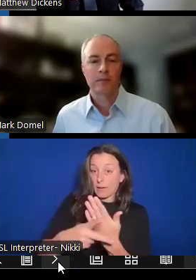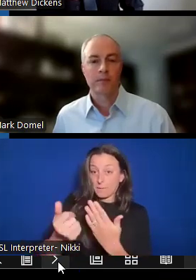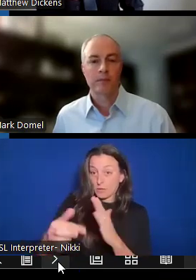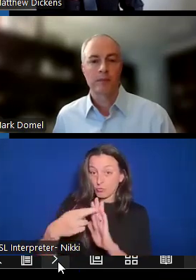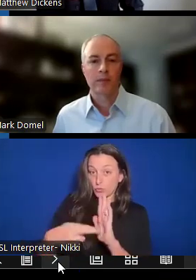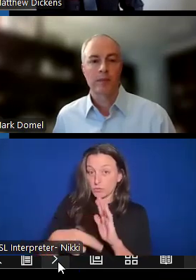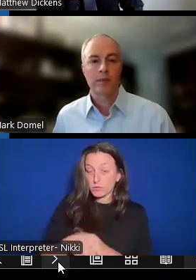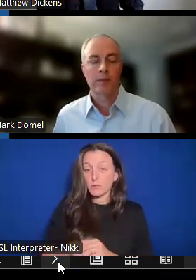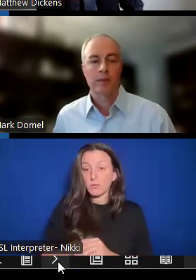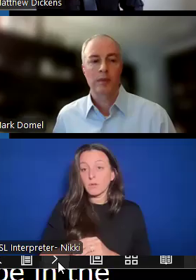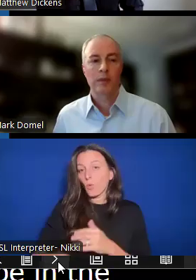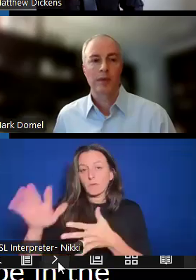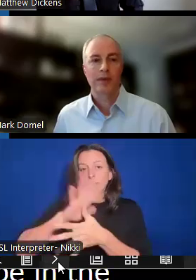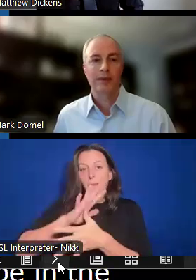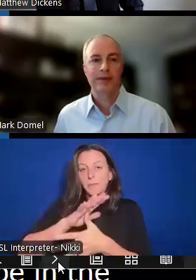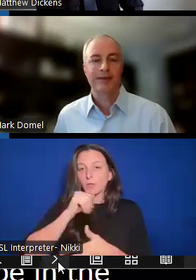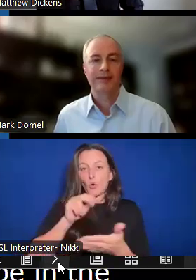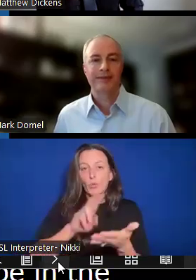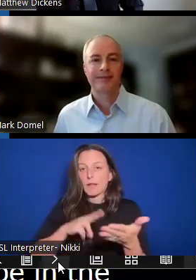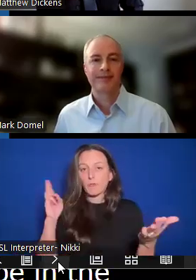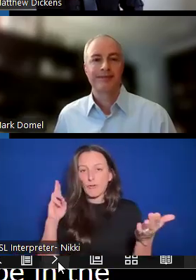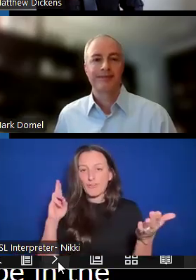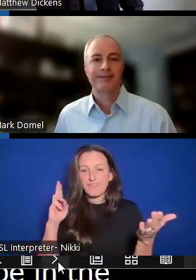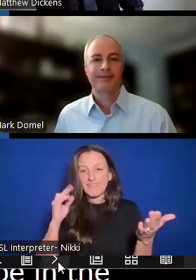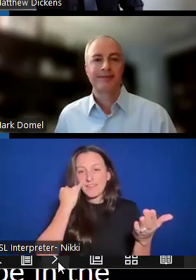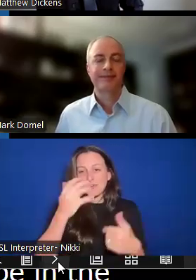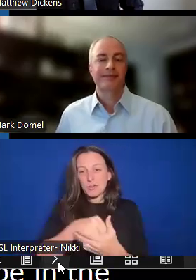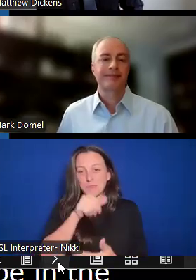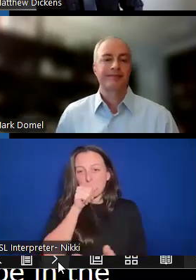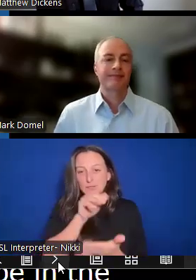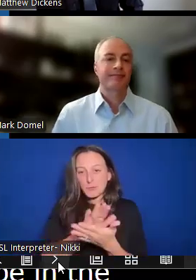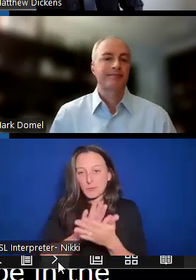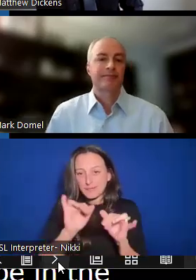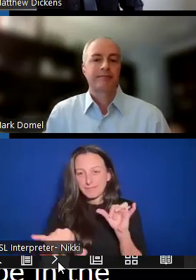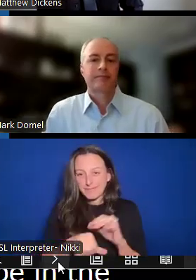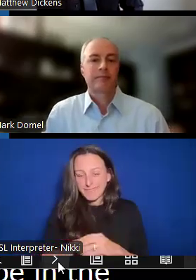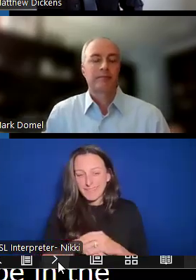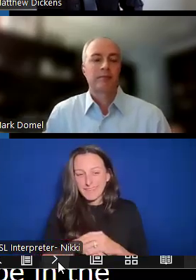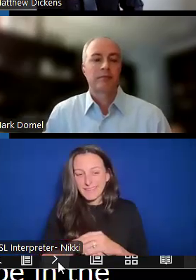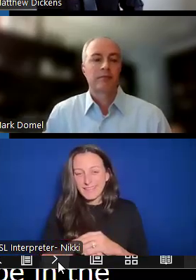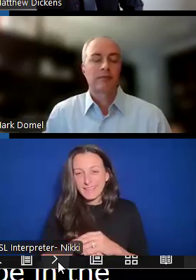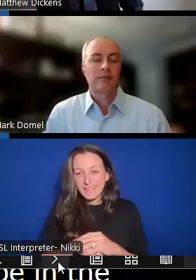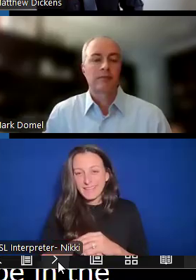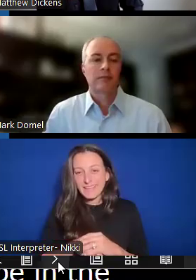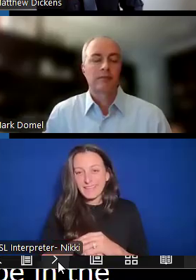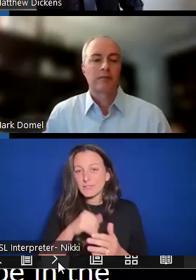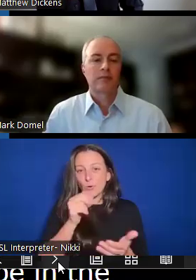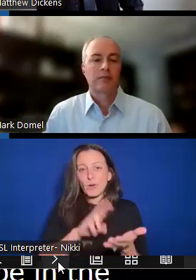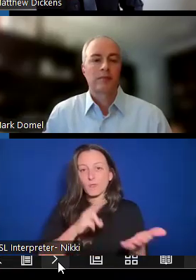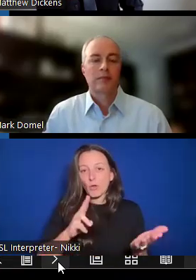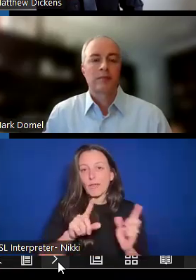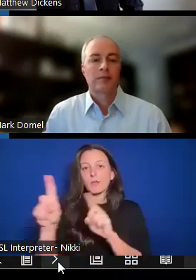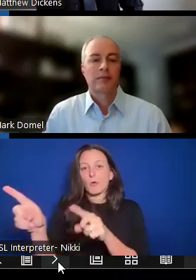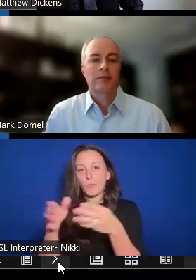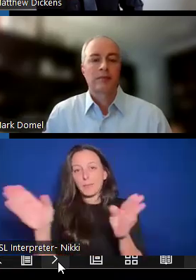The main one is to not unenroll if you're in a private school, and unenroll from the private school and go to a public